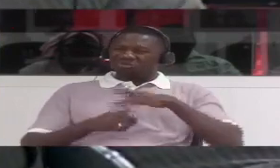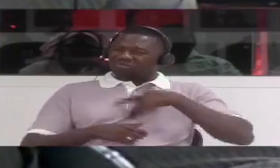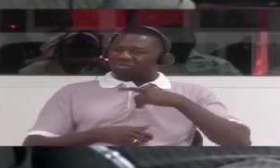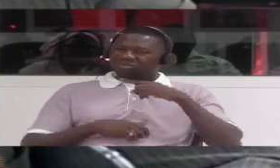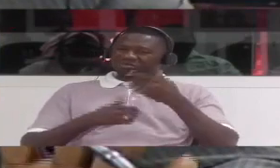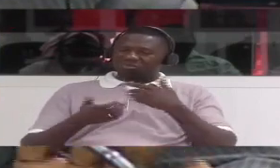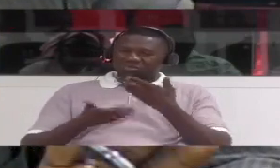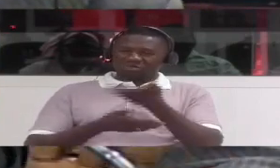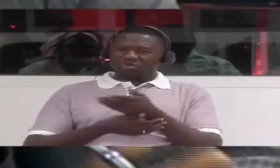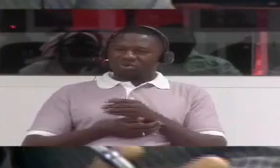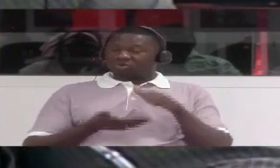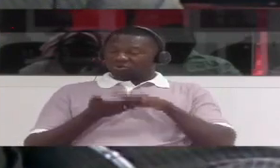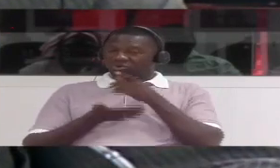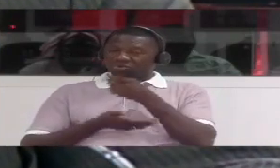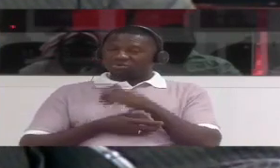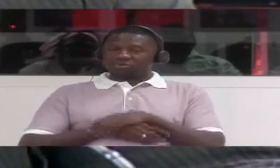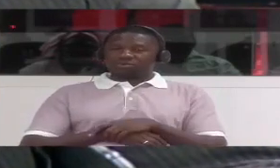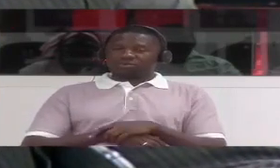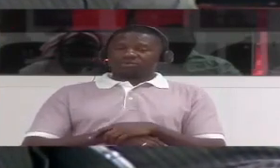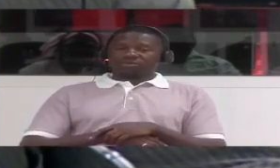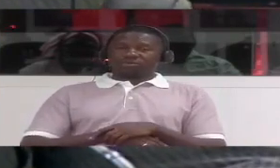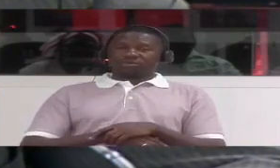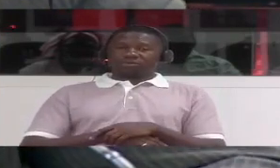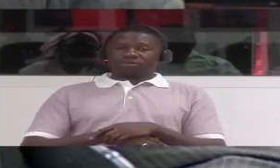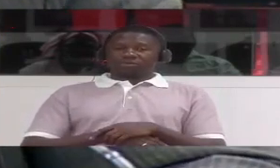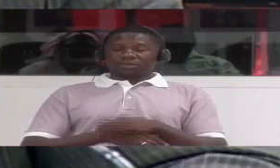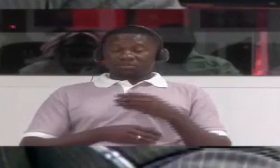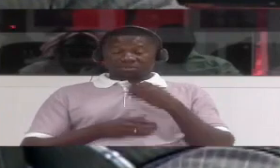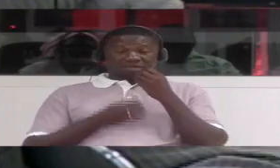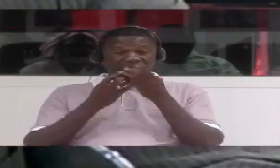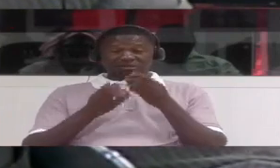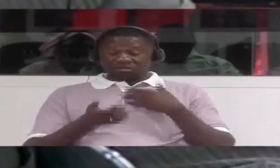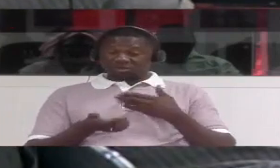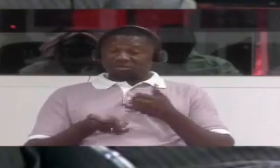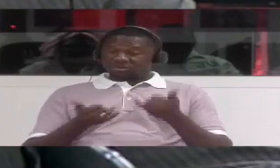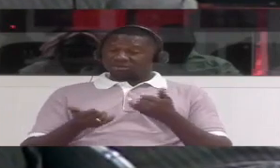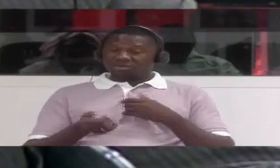you, now I've picked up a little bit, but I definitely am a completely different man.